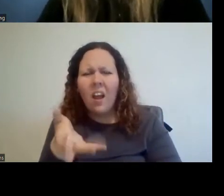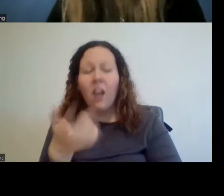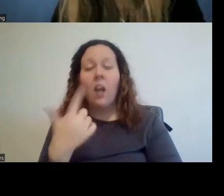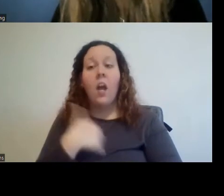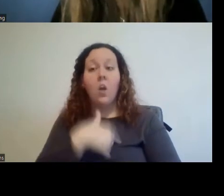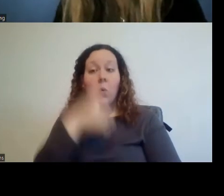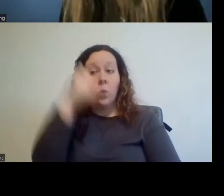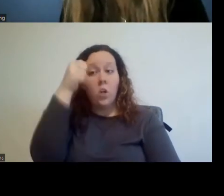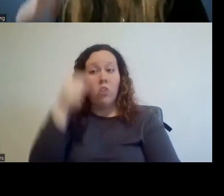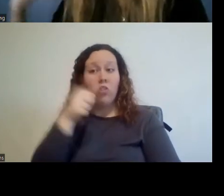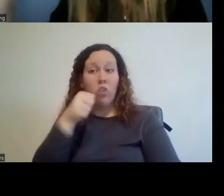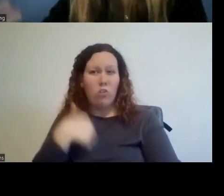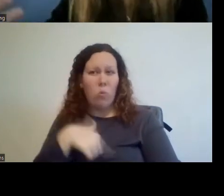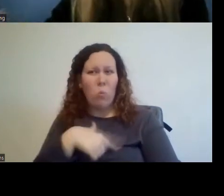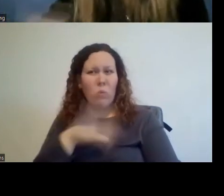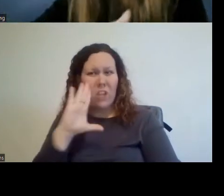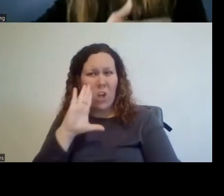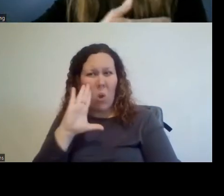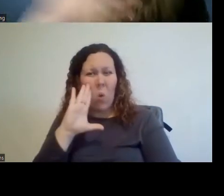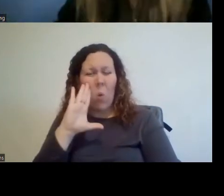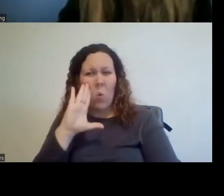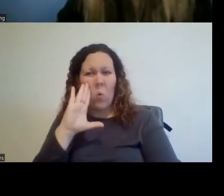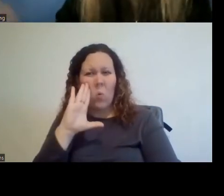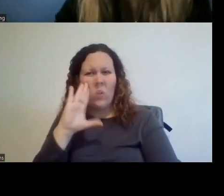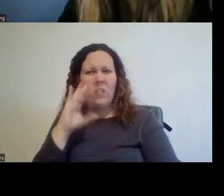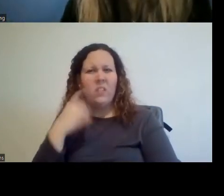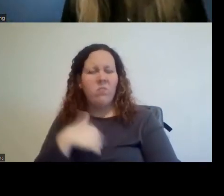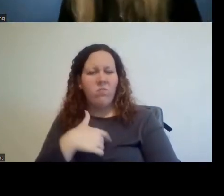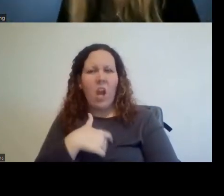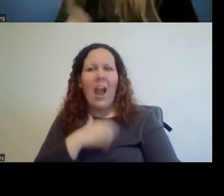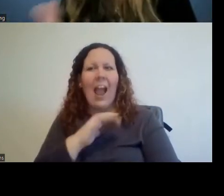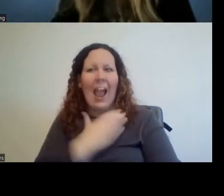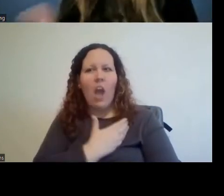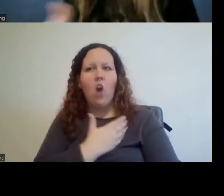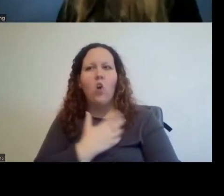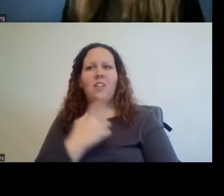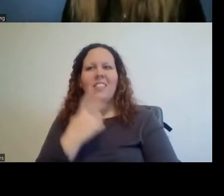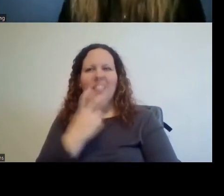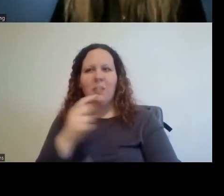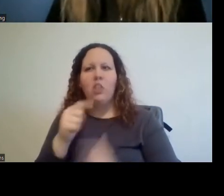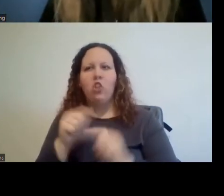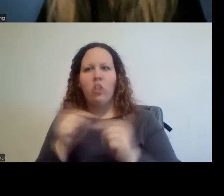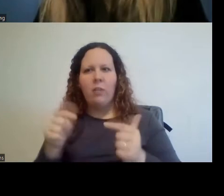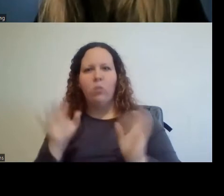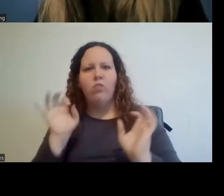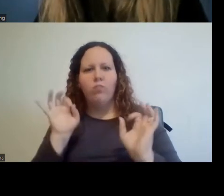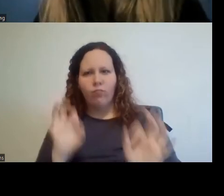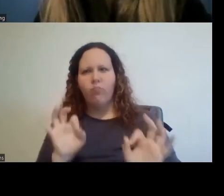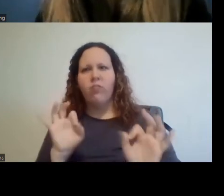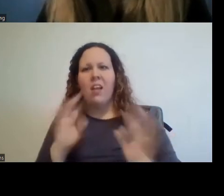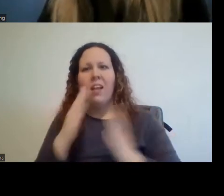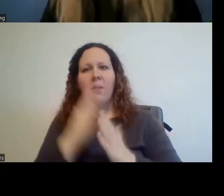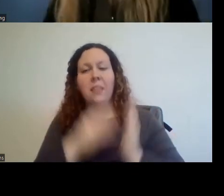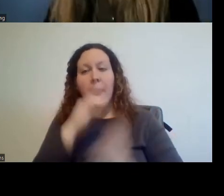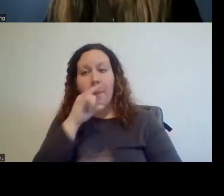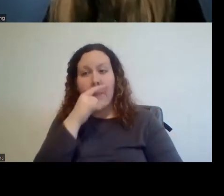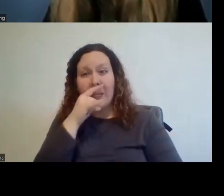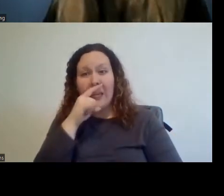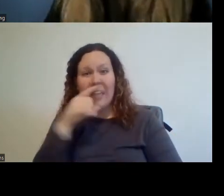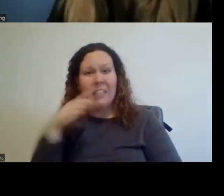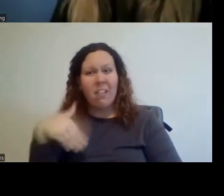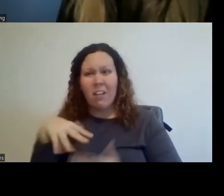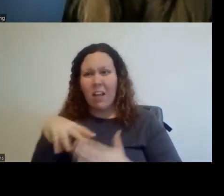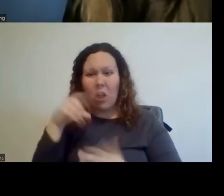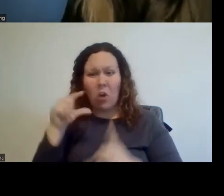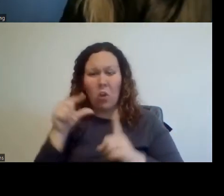know, we know our speech and language is intact. But some kids who haven't learned those words yet, they would